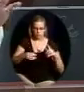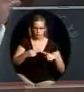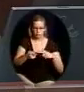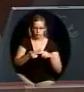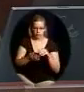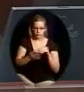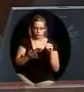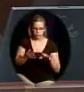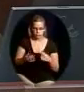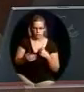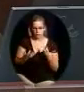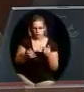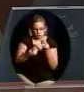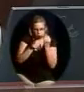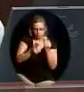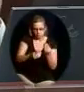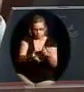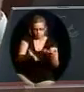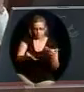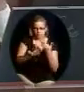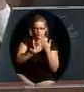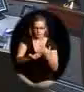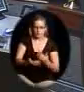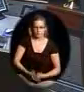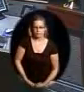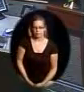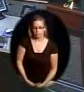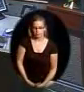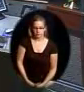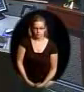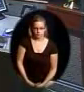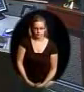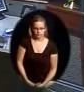have here. And I just wanted to share that with the rest of the community. So thank you.